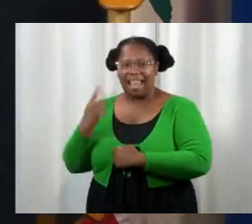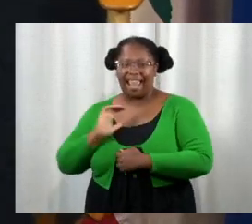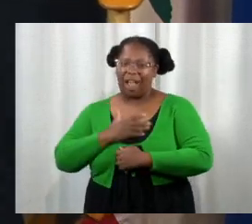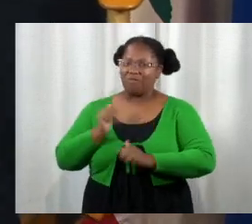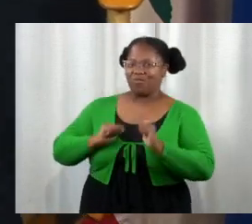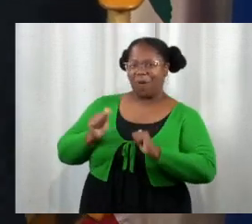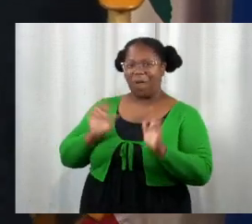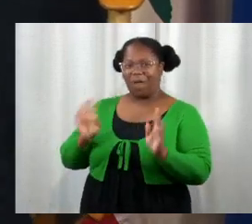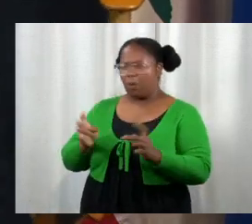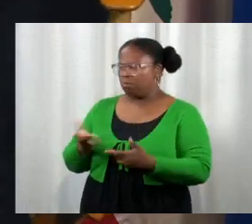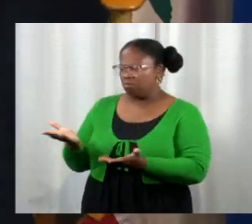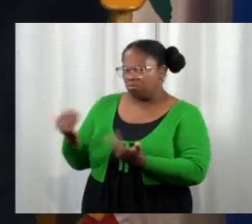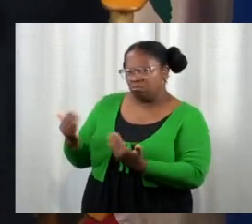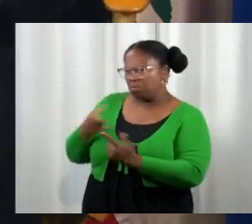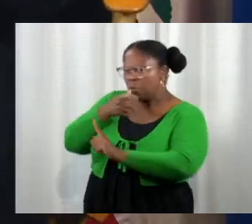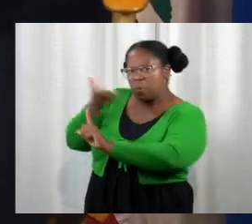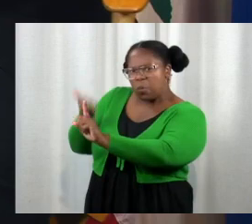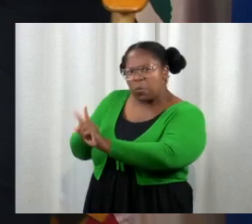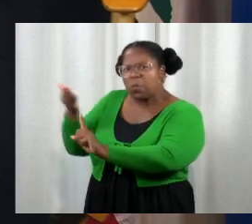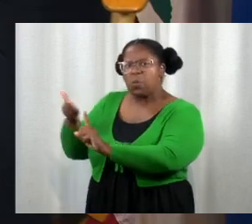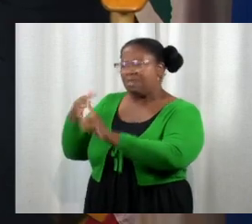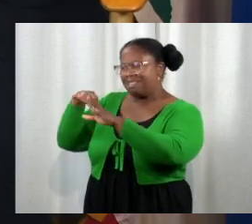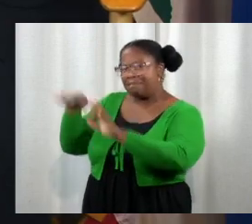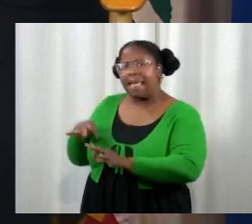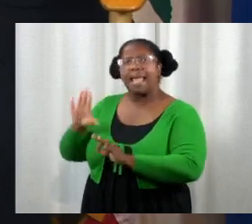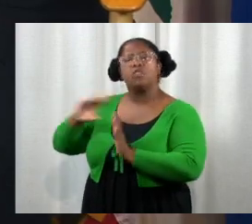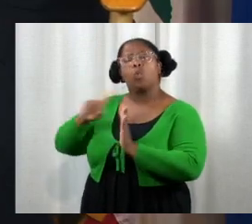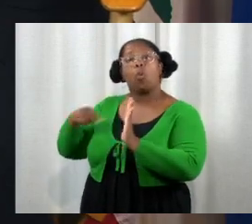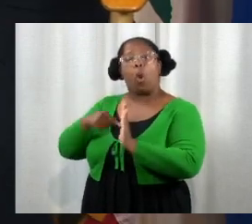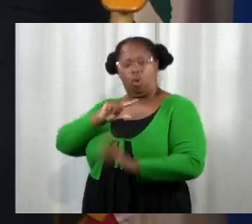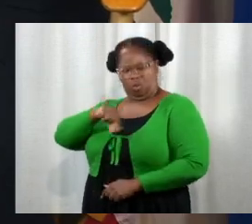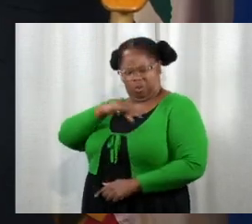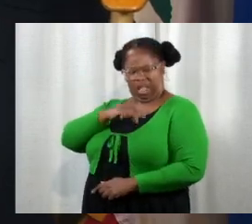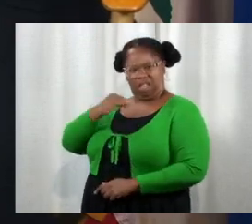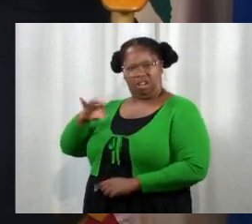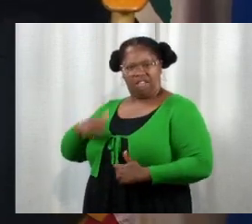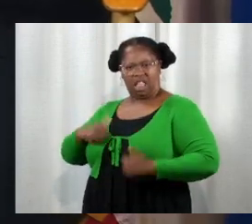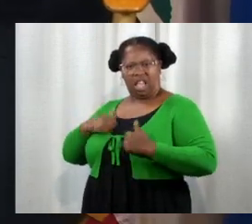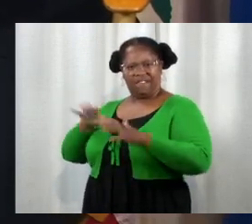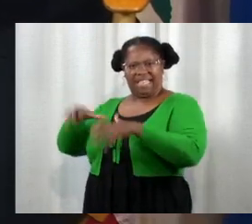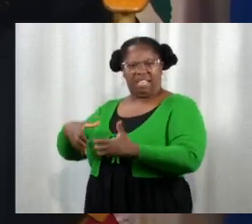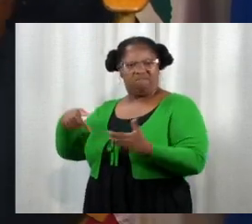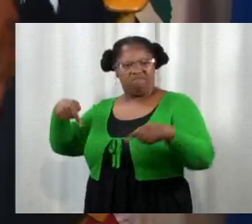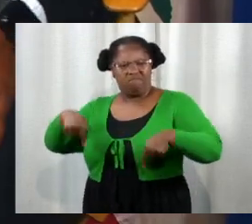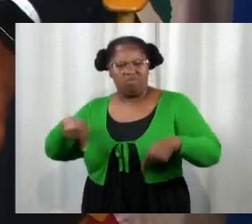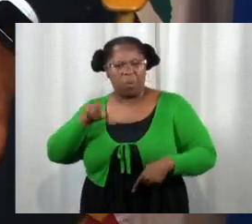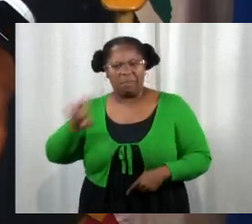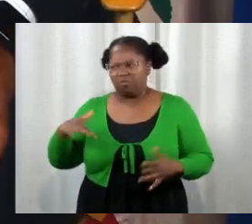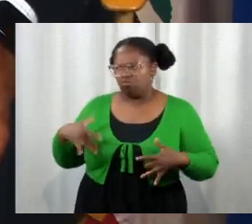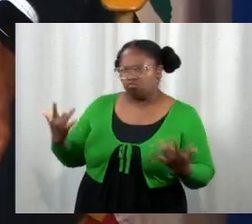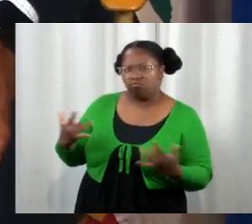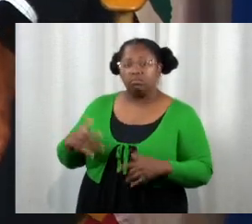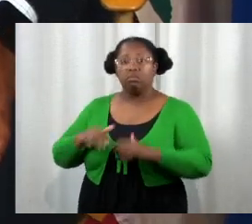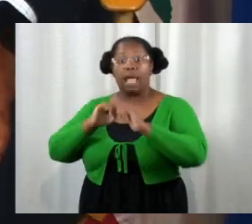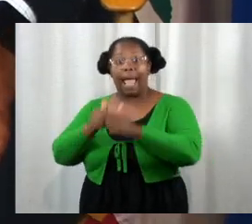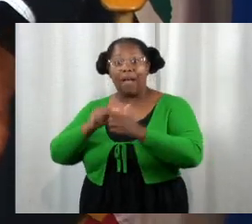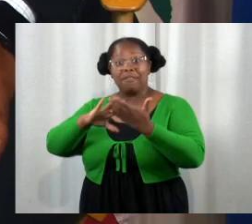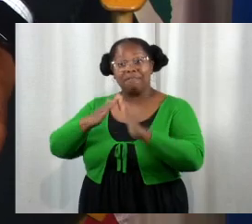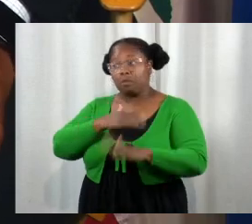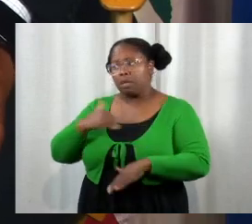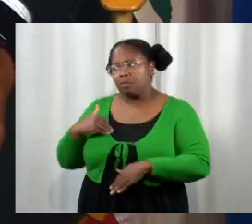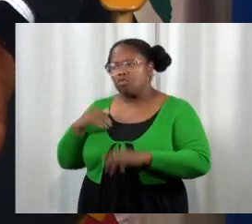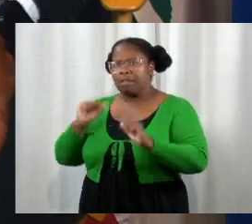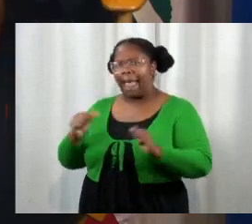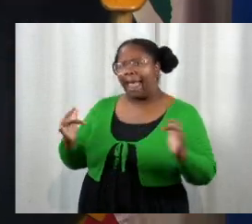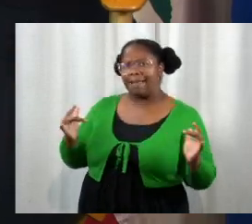tell us a little bit more about yourself, about the role of the Quality of Life team in our city, and how our community members can